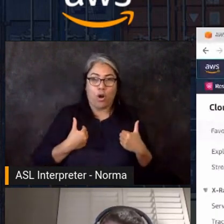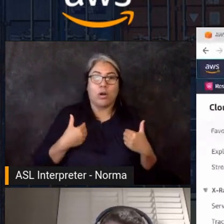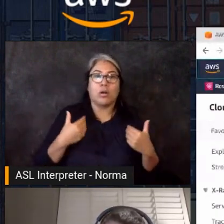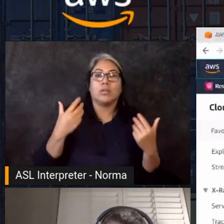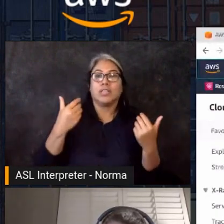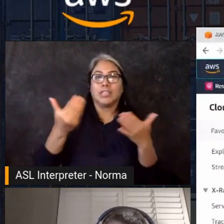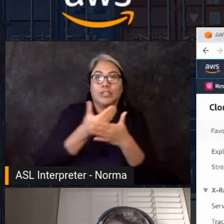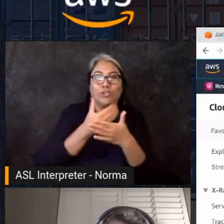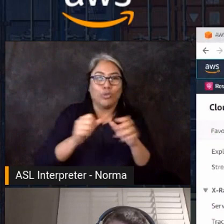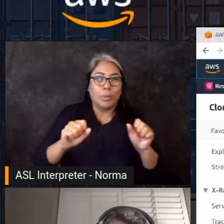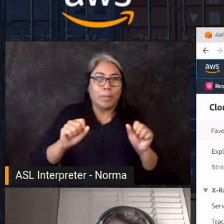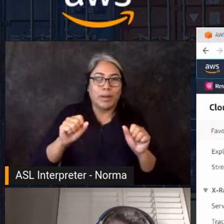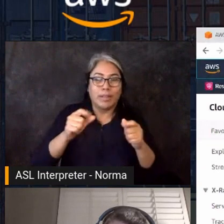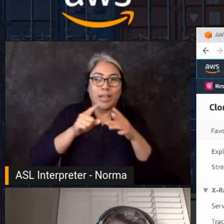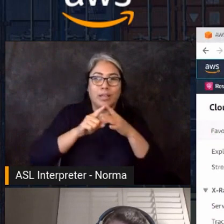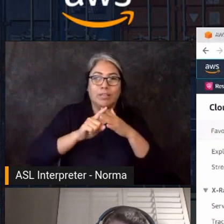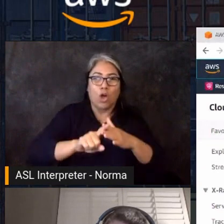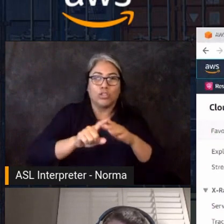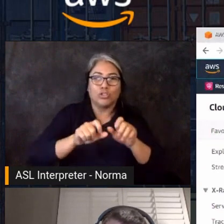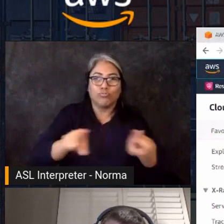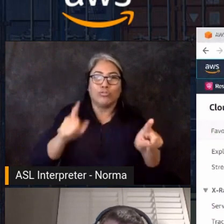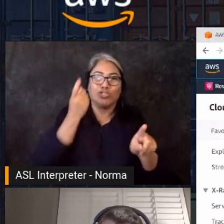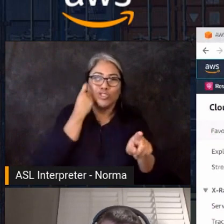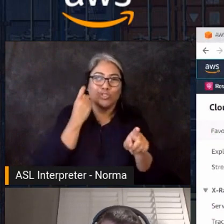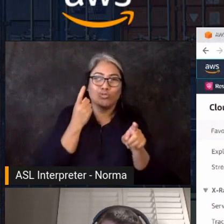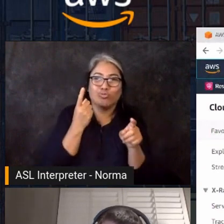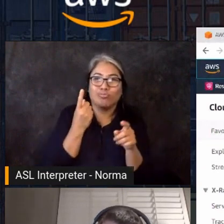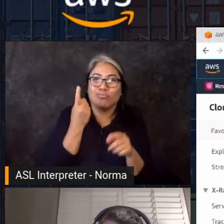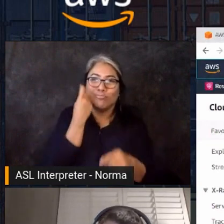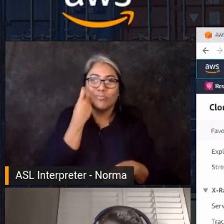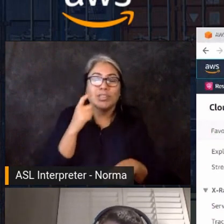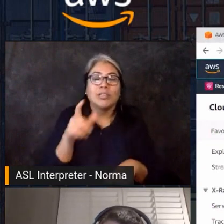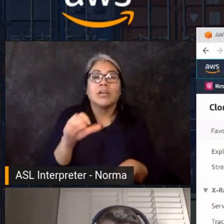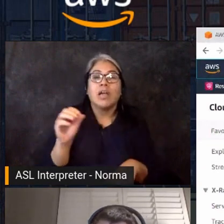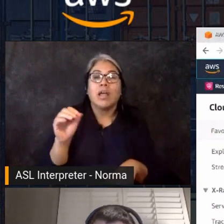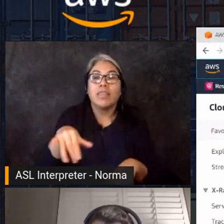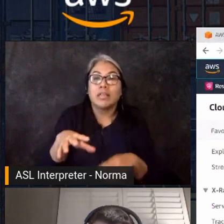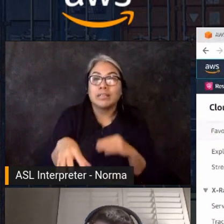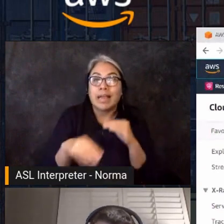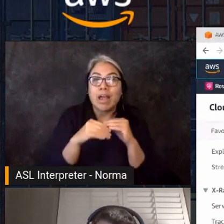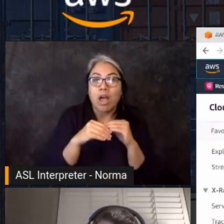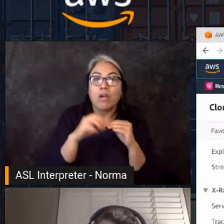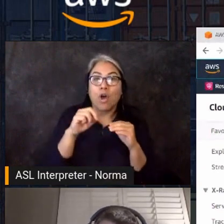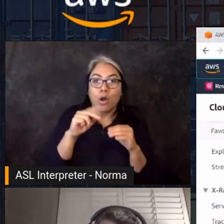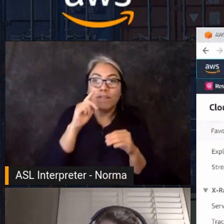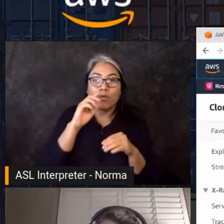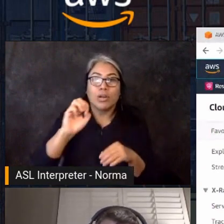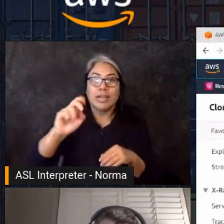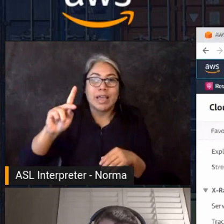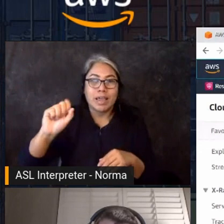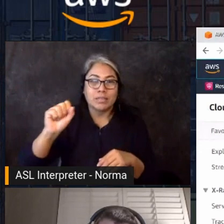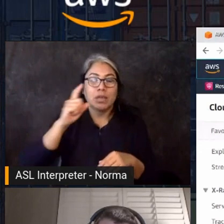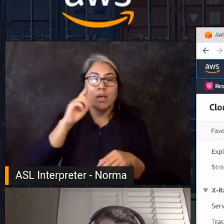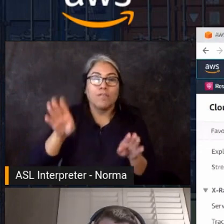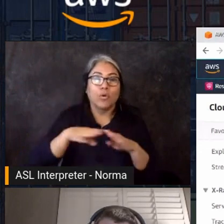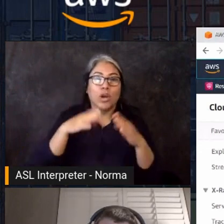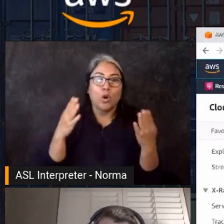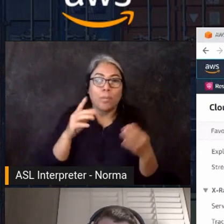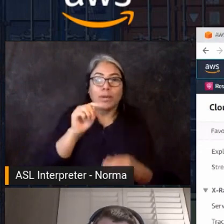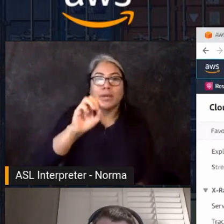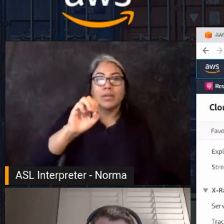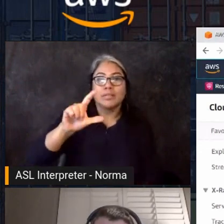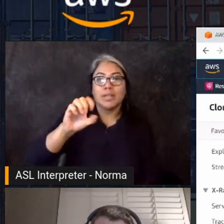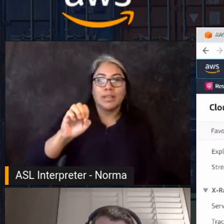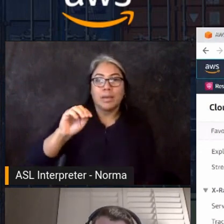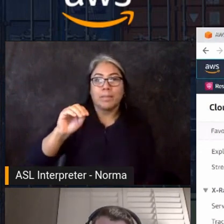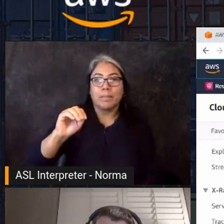recently, which is an add-on for EKS for an OpenTelemetry collector. So